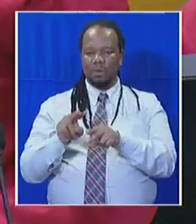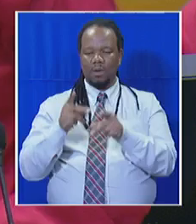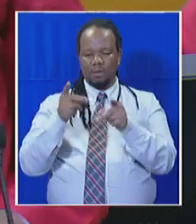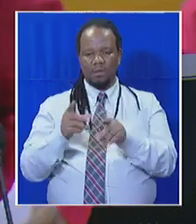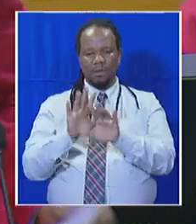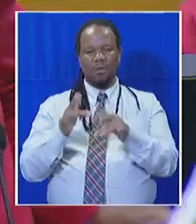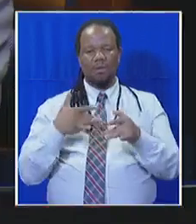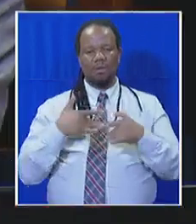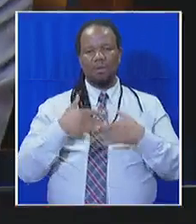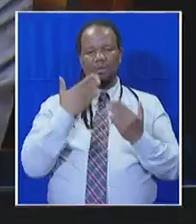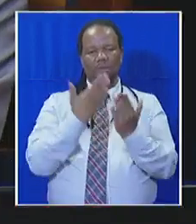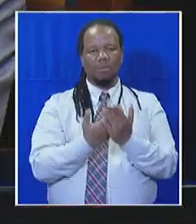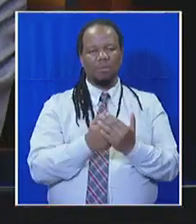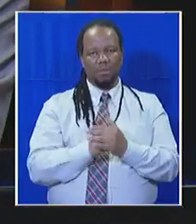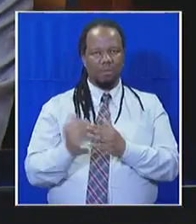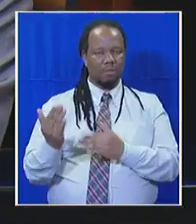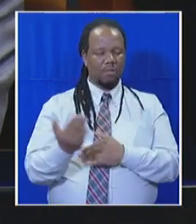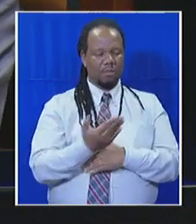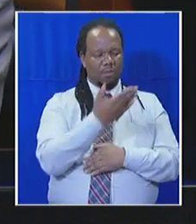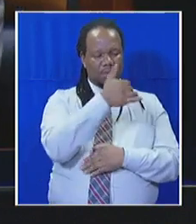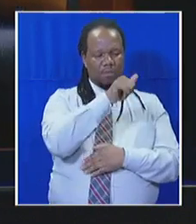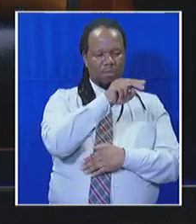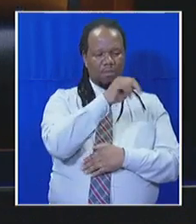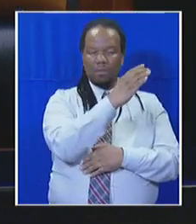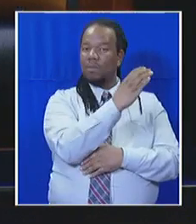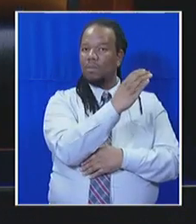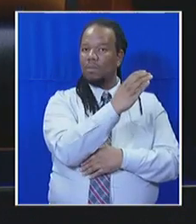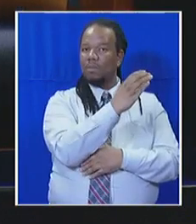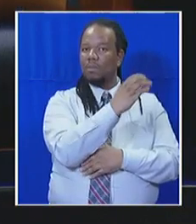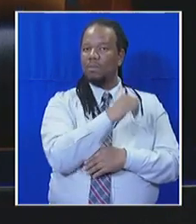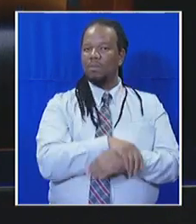move. The ANC.